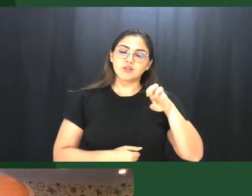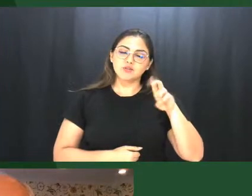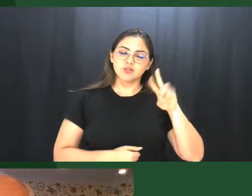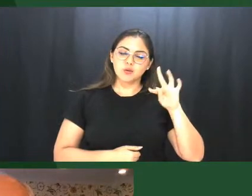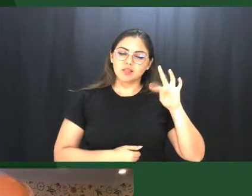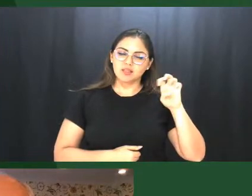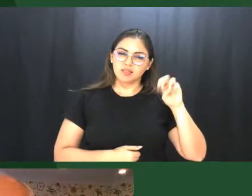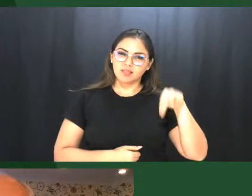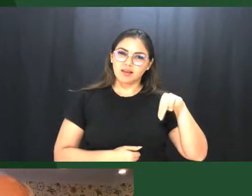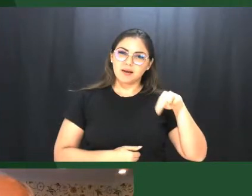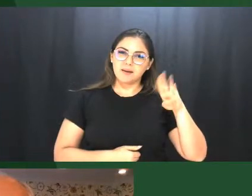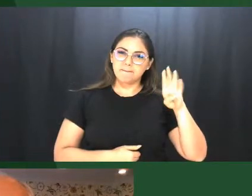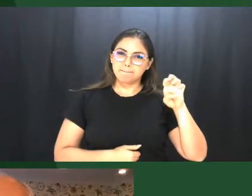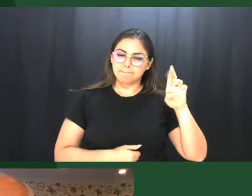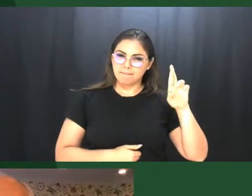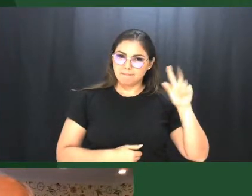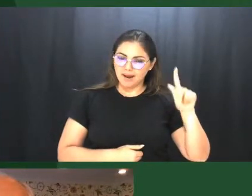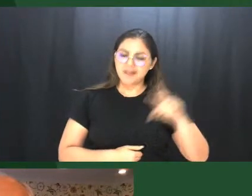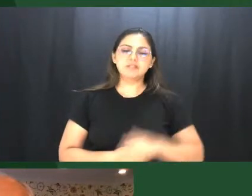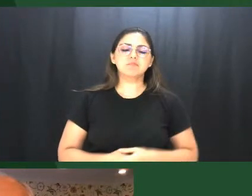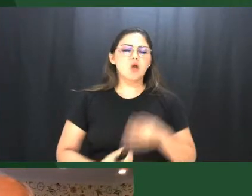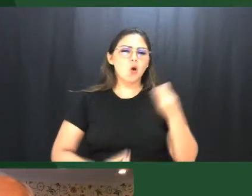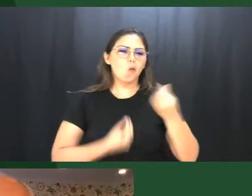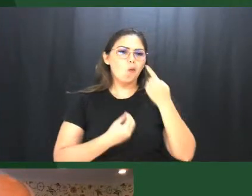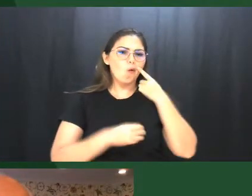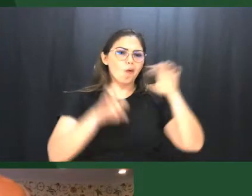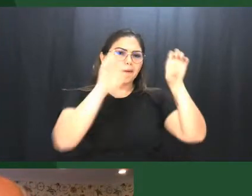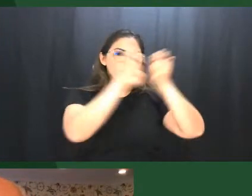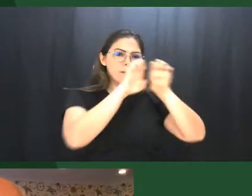Hci Framework can contribute to